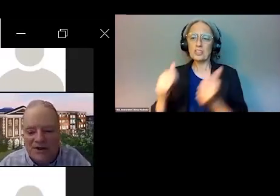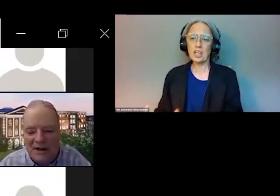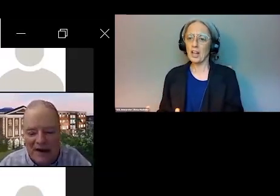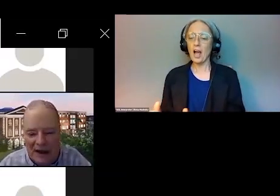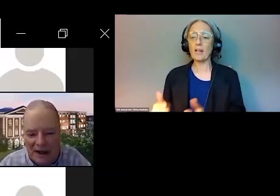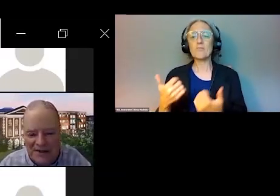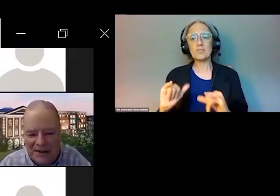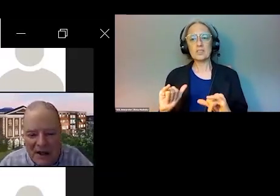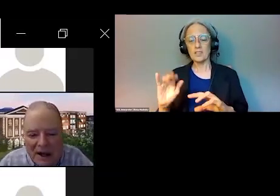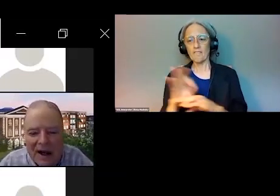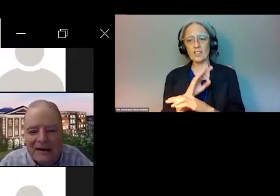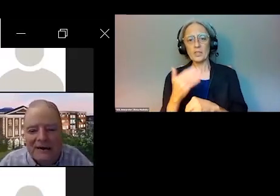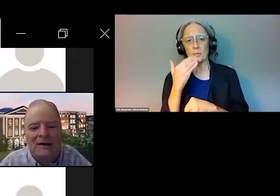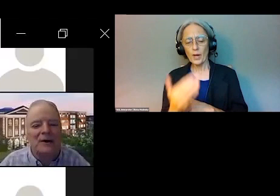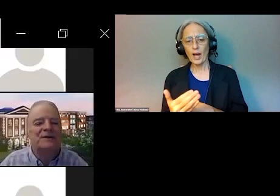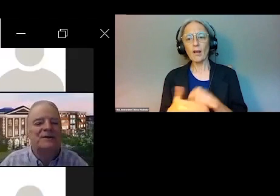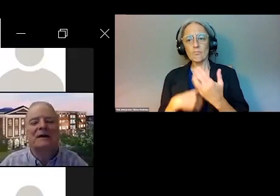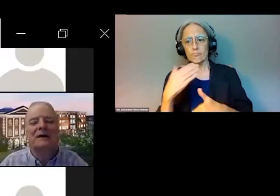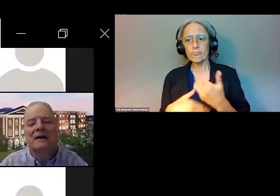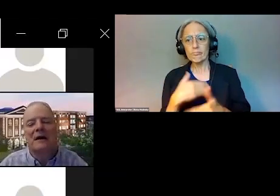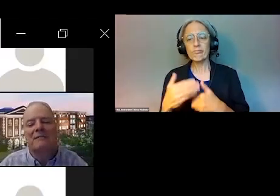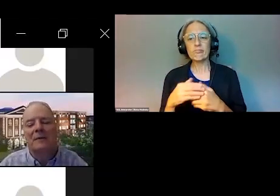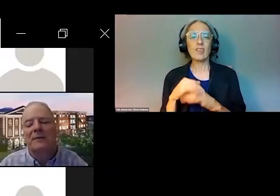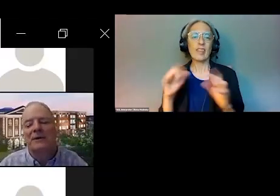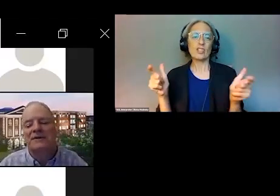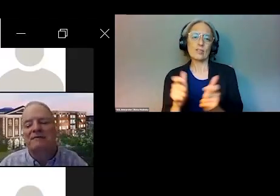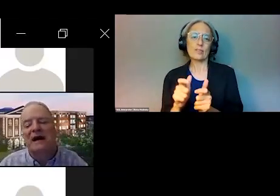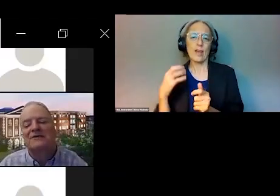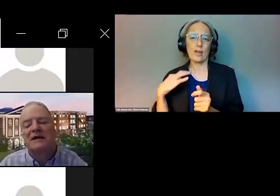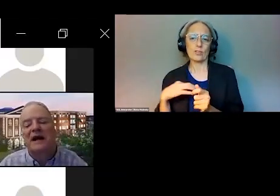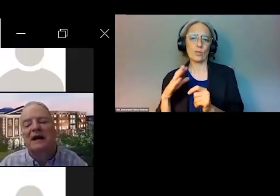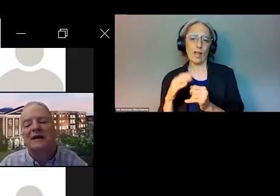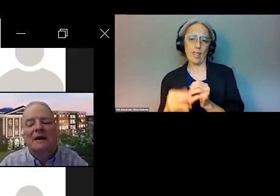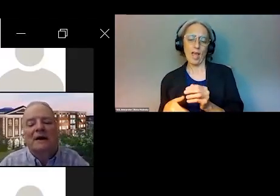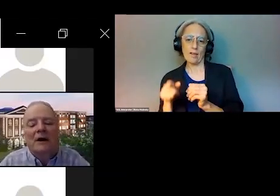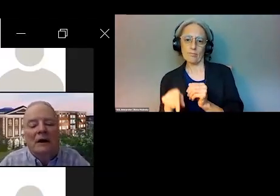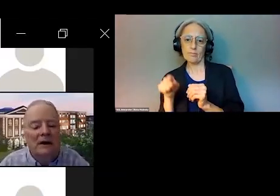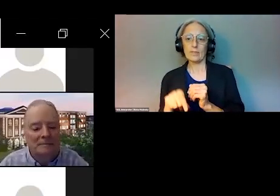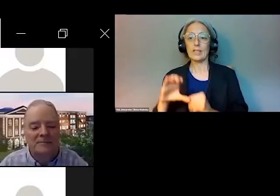scaled scores on the ends. And you can see that for people with C5,